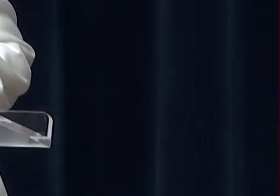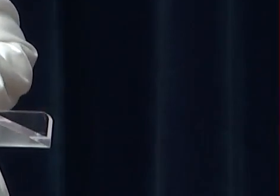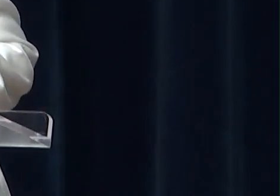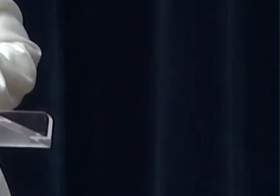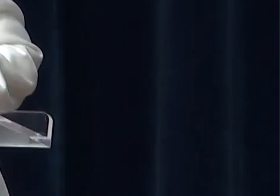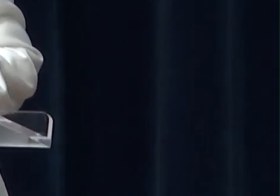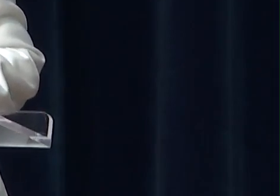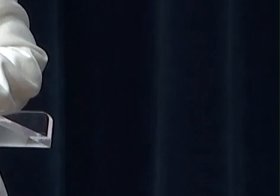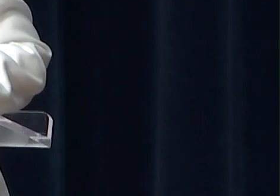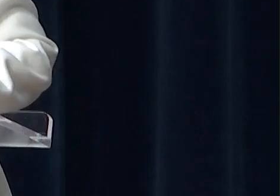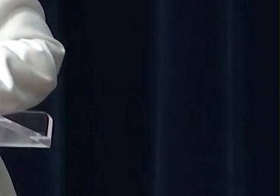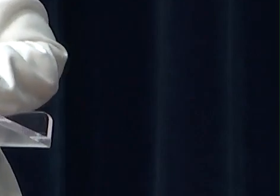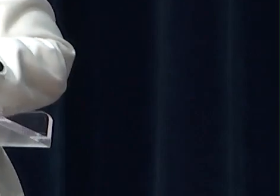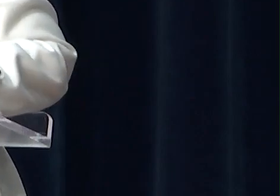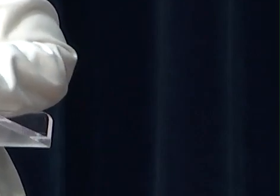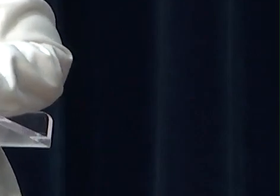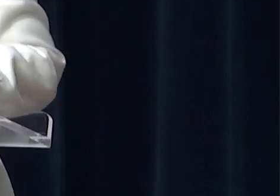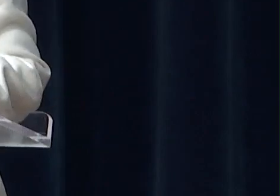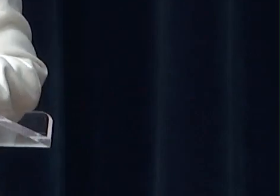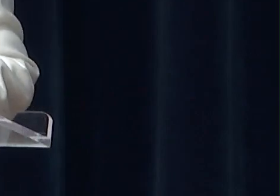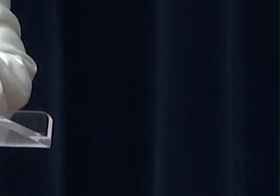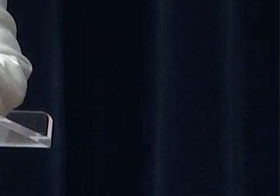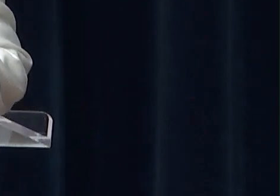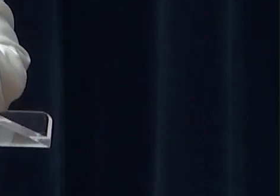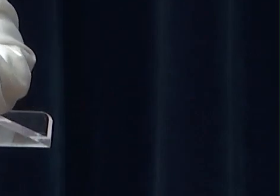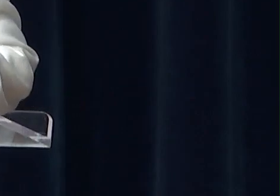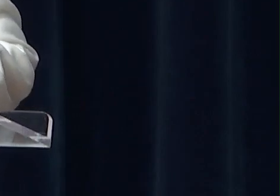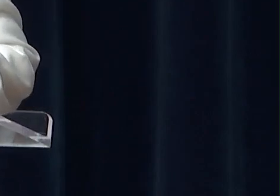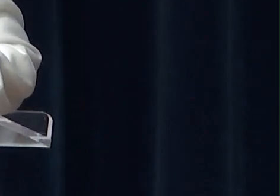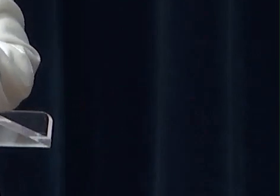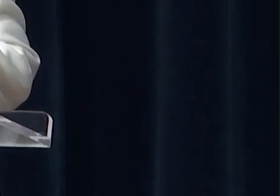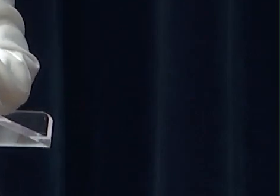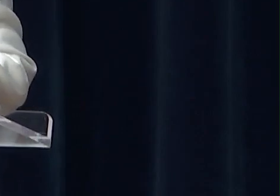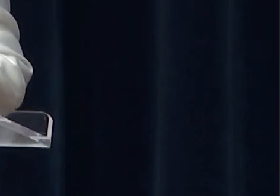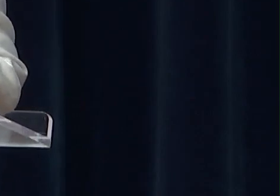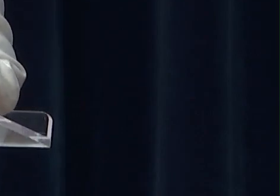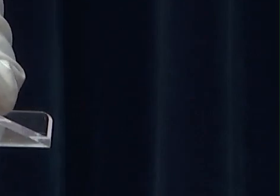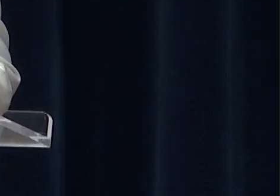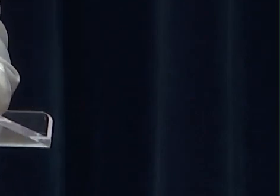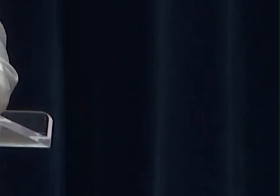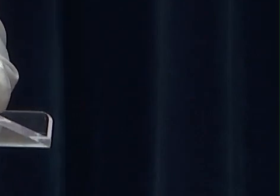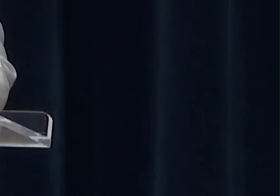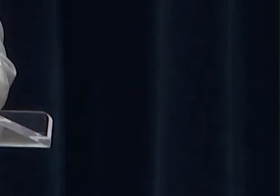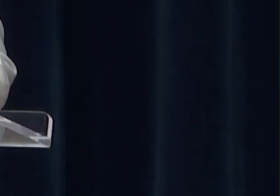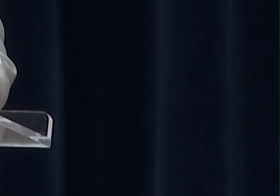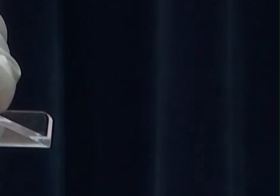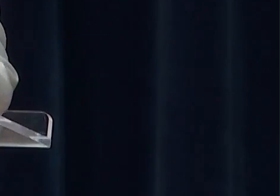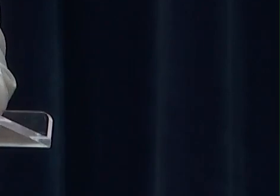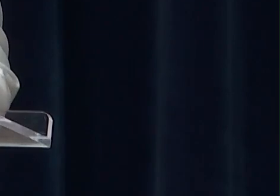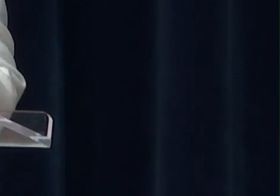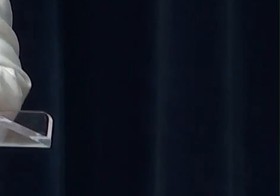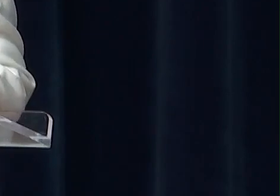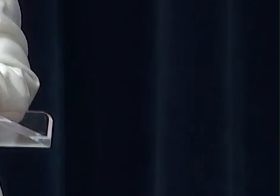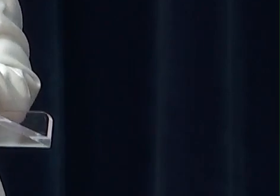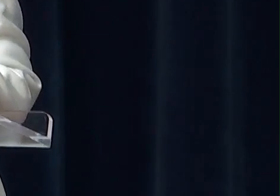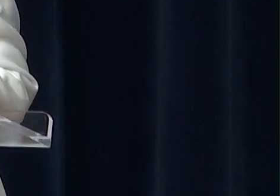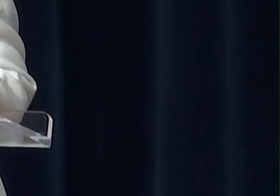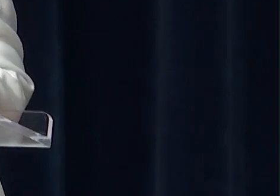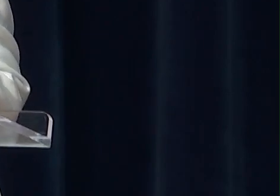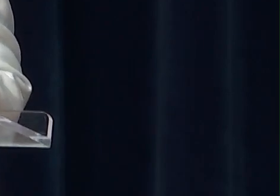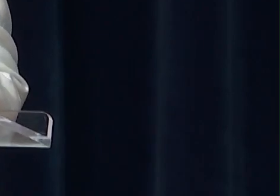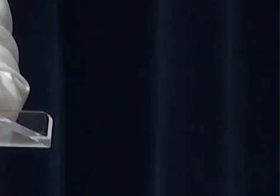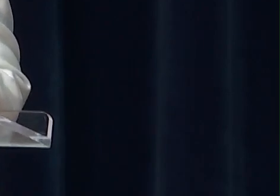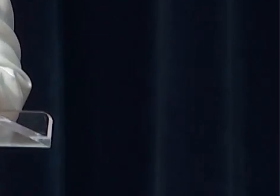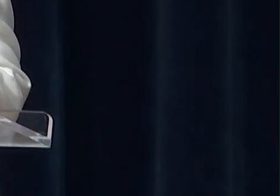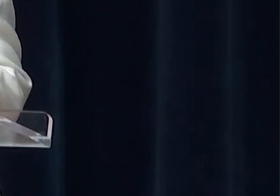for hill for you if you go to any others. Welcome. We are truly glad that you're with us as always. Thank you for your support and taking time to